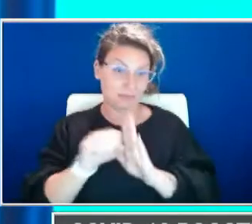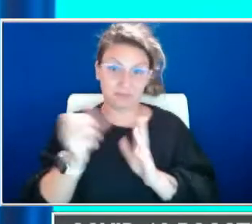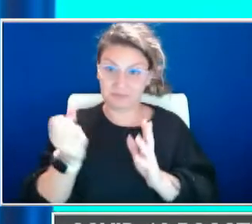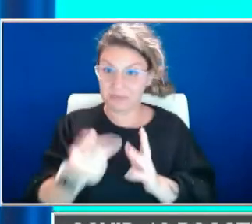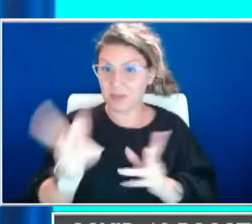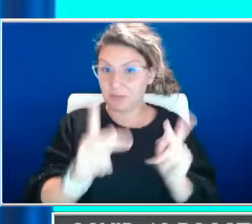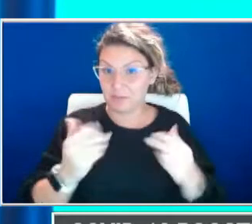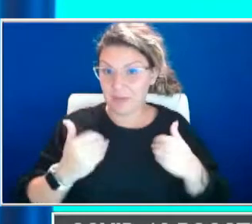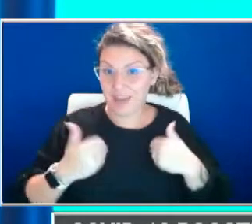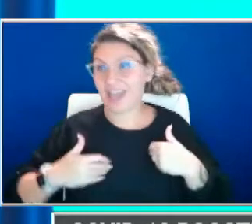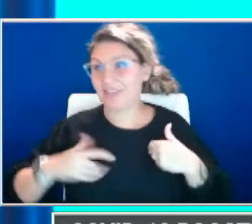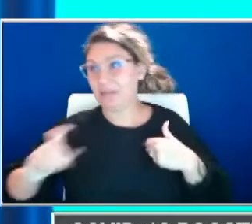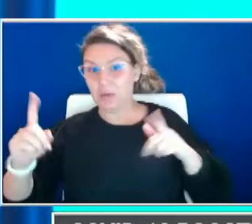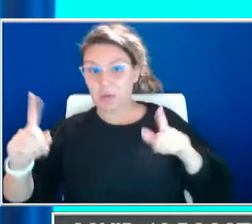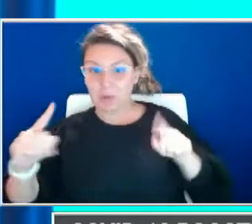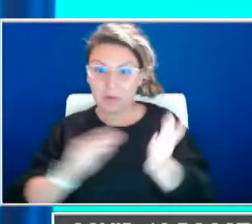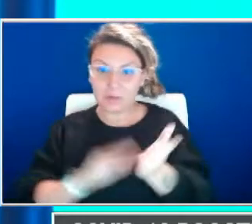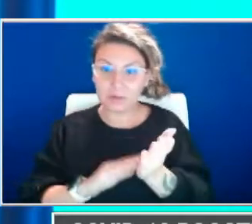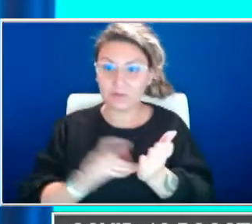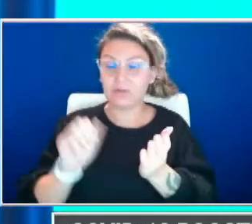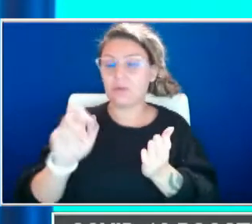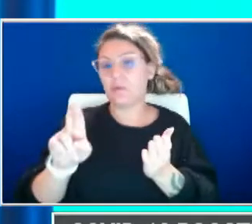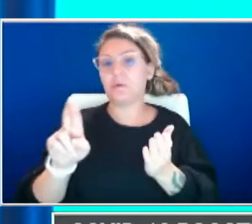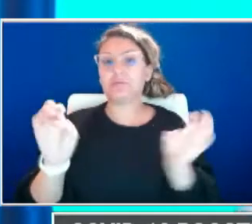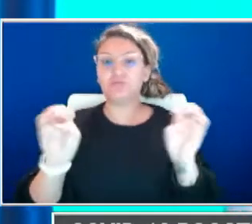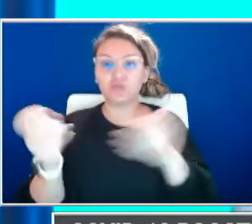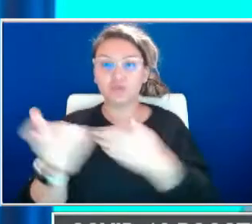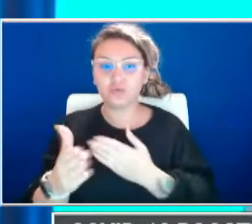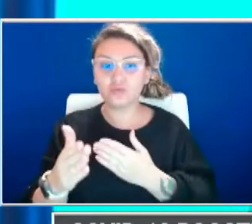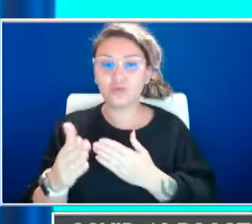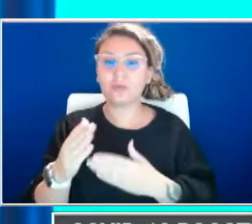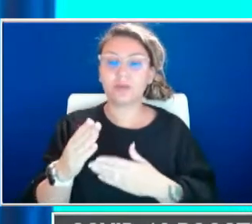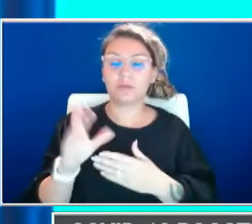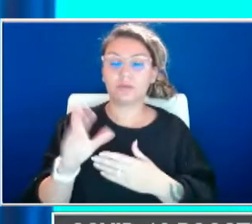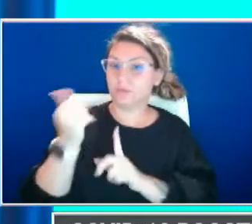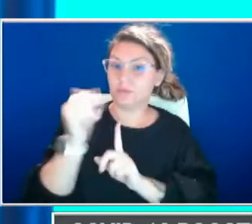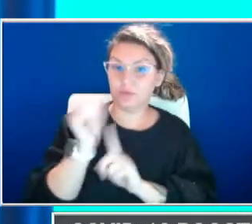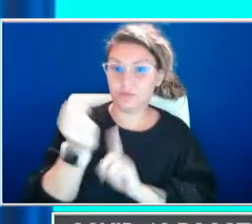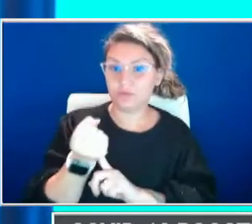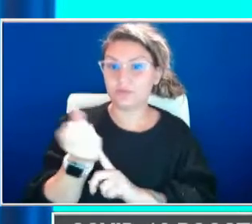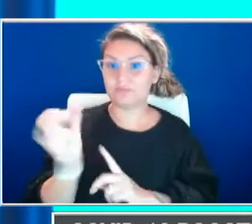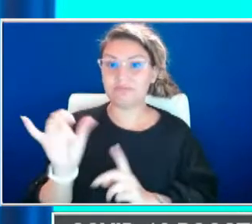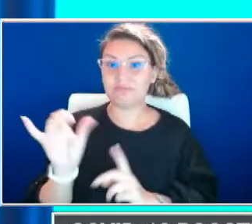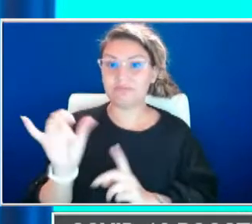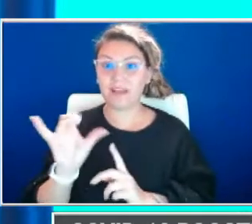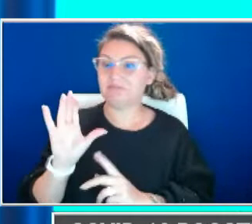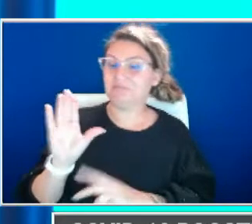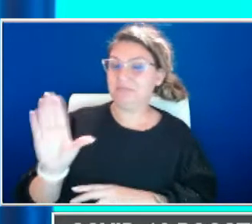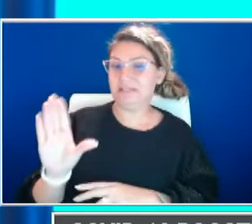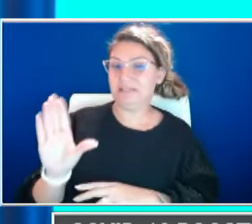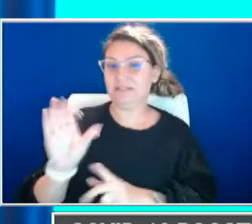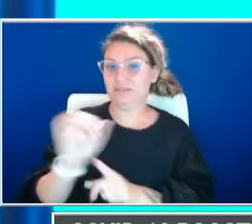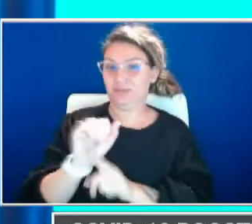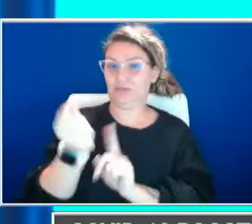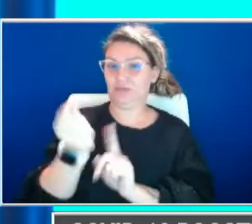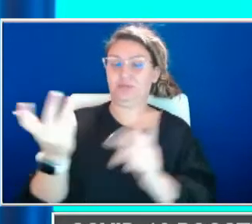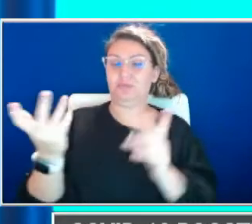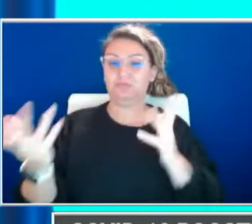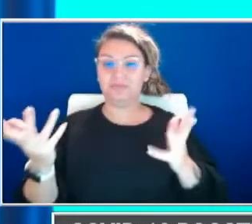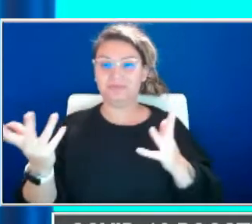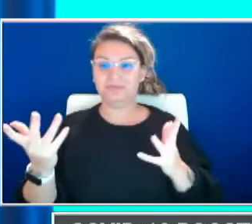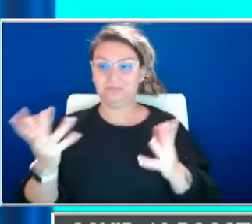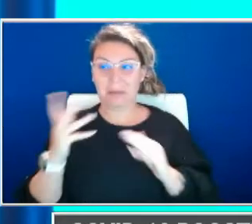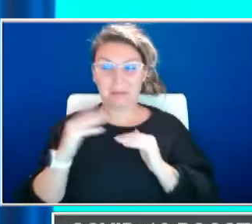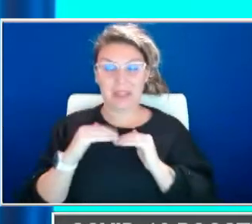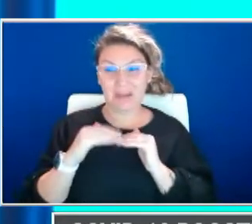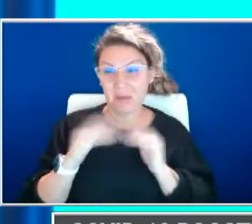to go sometimes even to the emergency room. But then there are cases, like in your case, Vince, where there may be very minimal symptoms, maybe